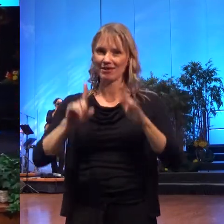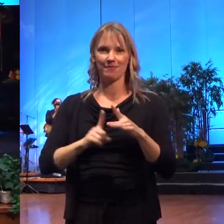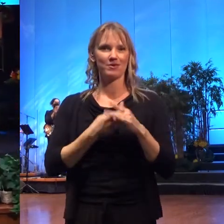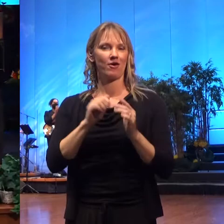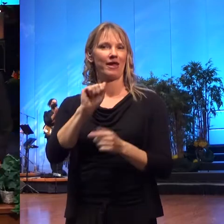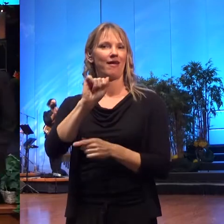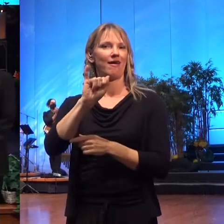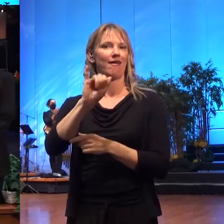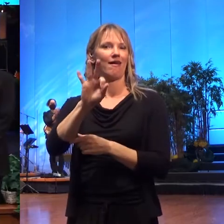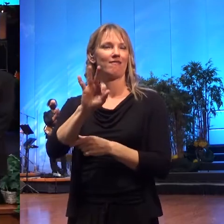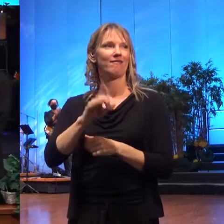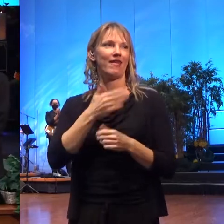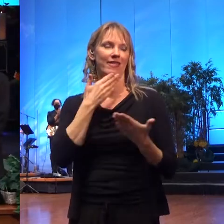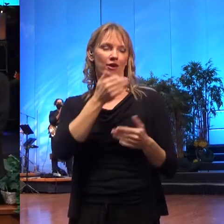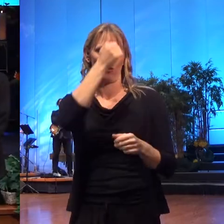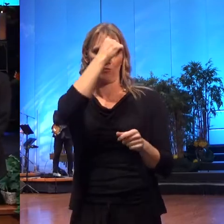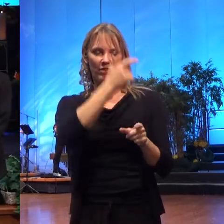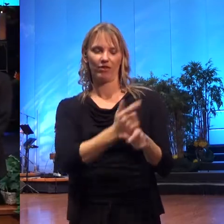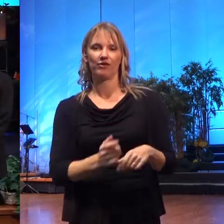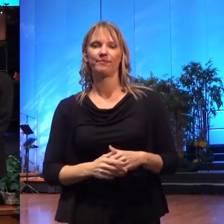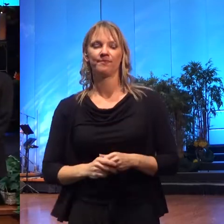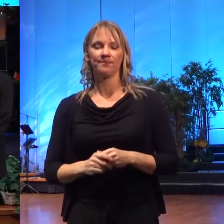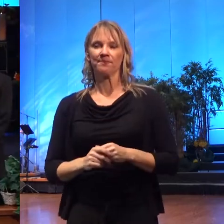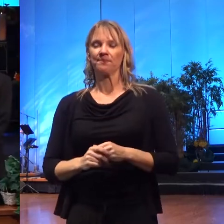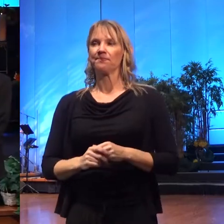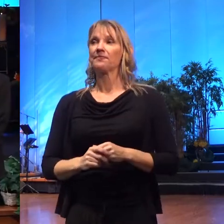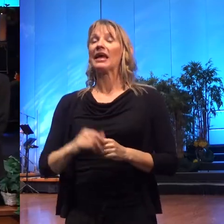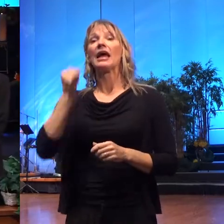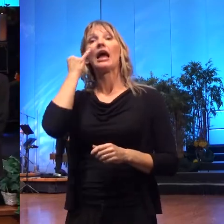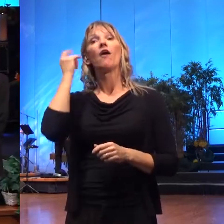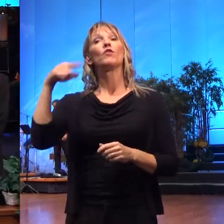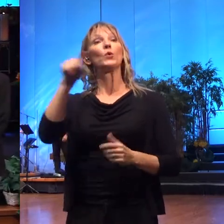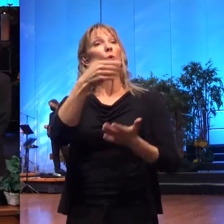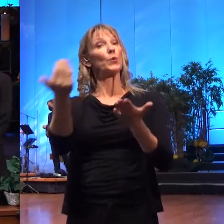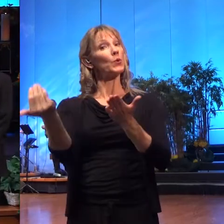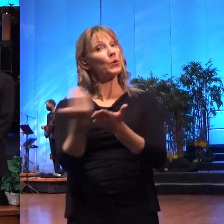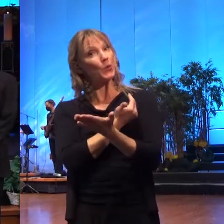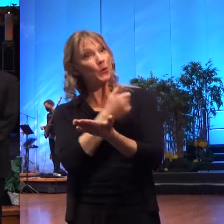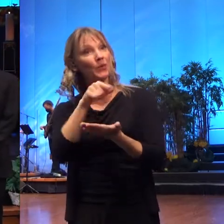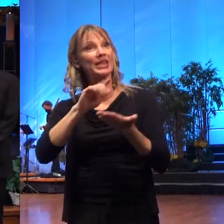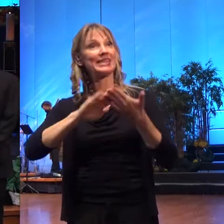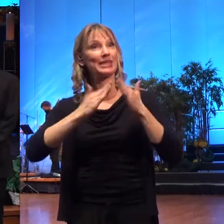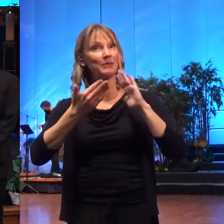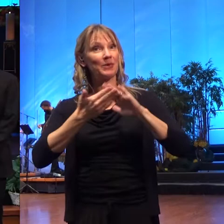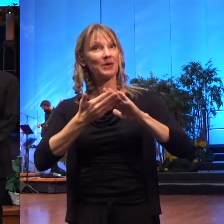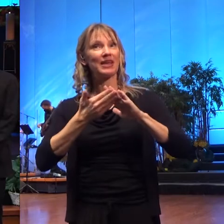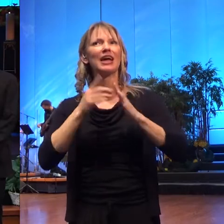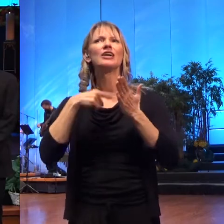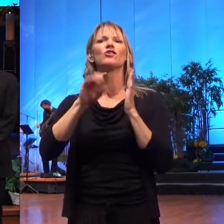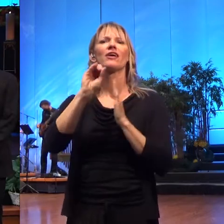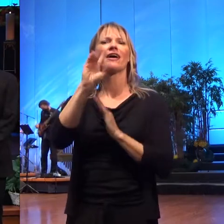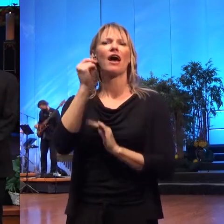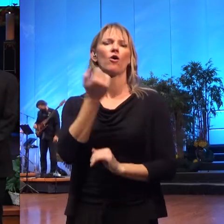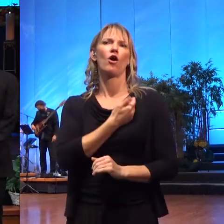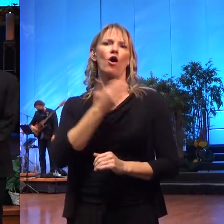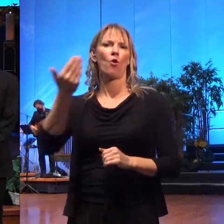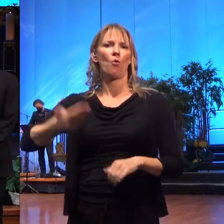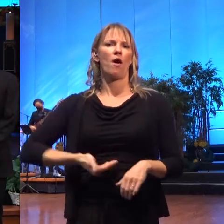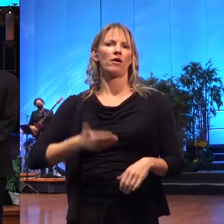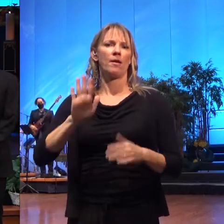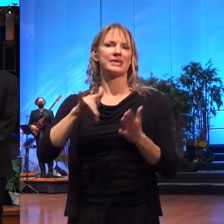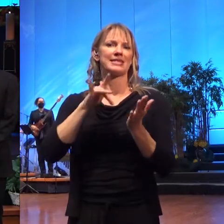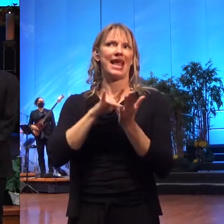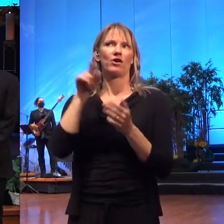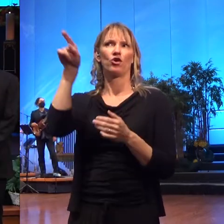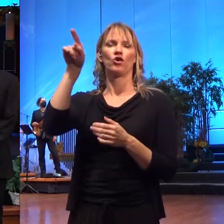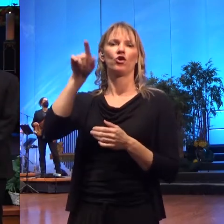AIF. Thank you, brother. Thank you. If you are new to this community, check out our Welcome Center right in the